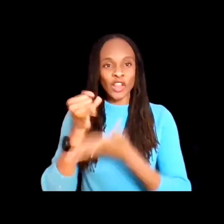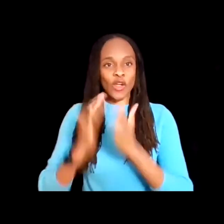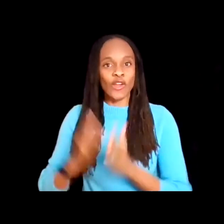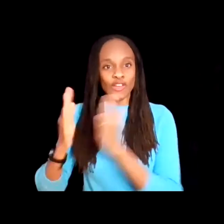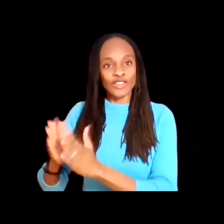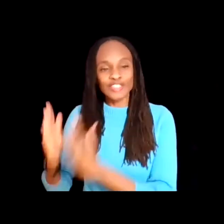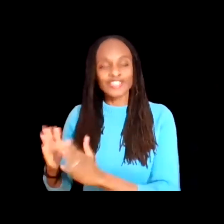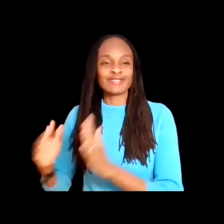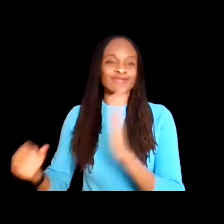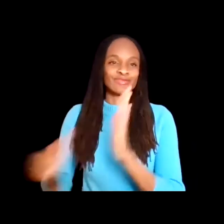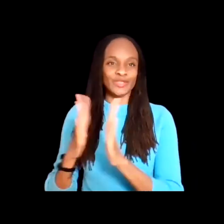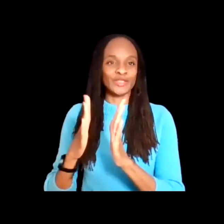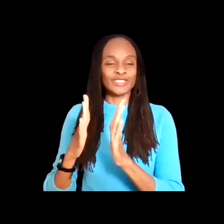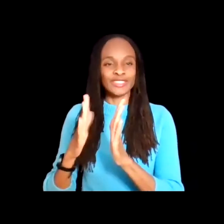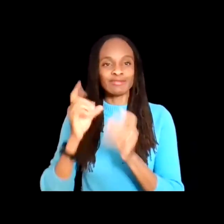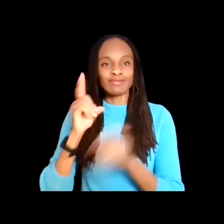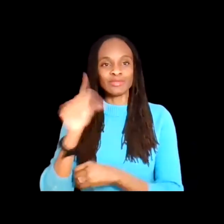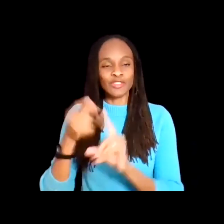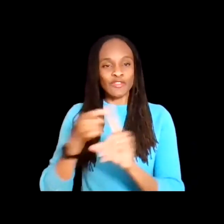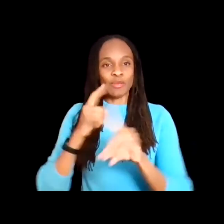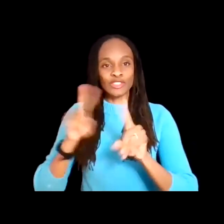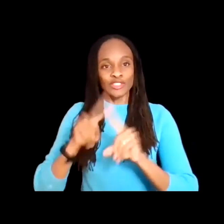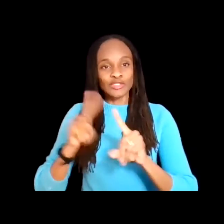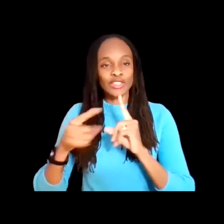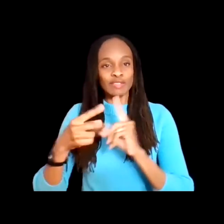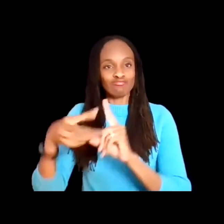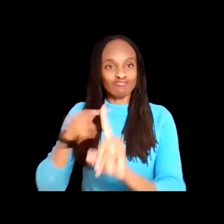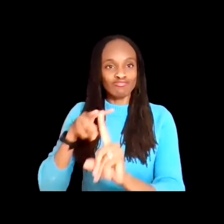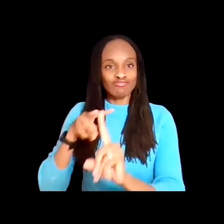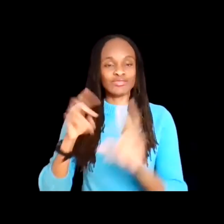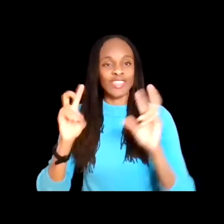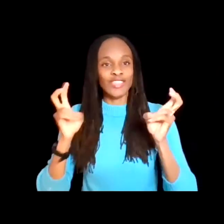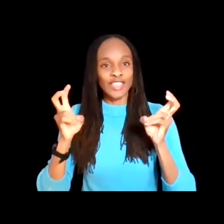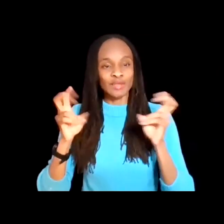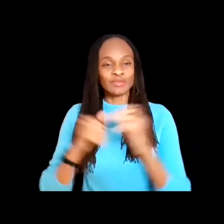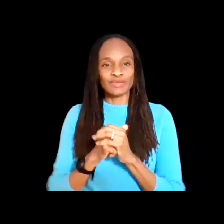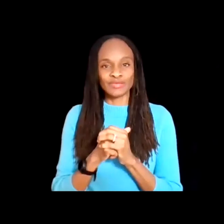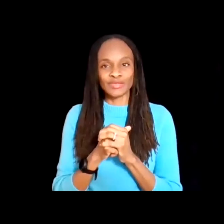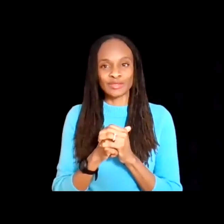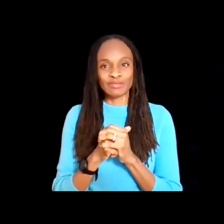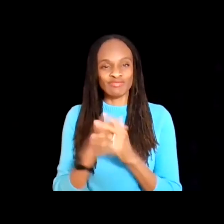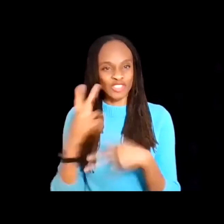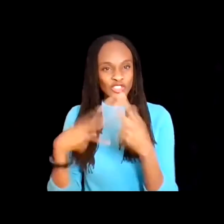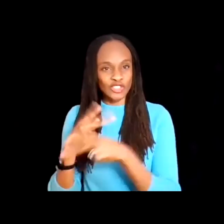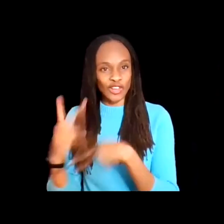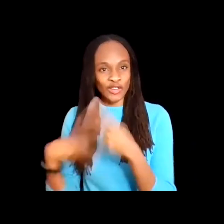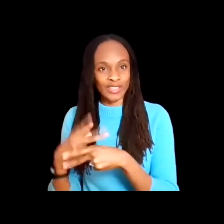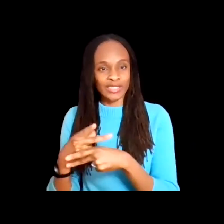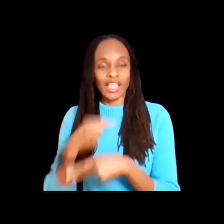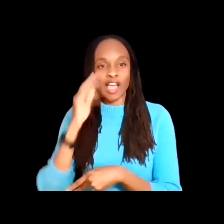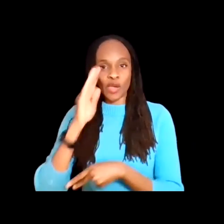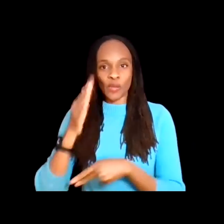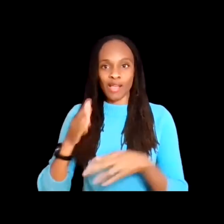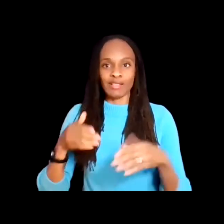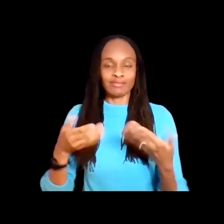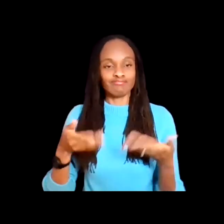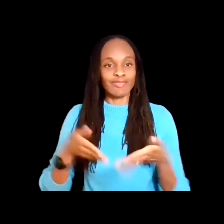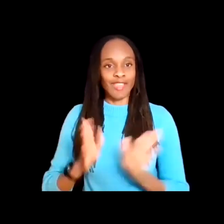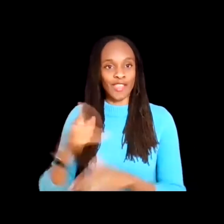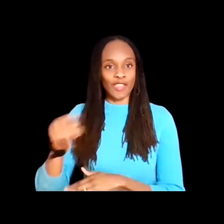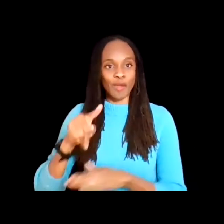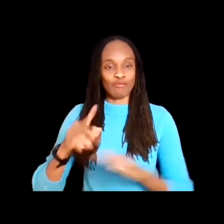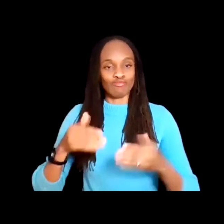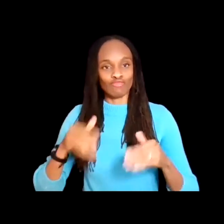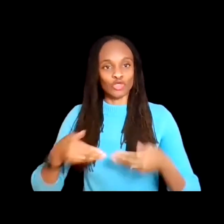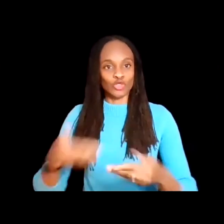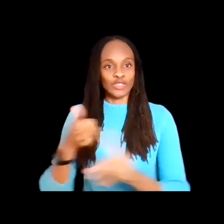all different kinds of perspectives and themes and genres. So I'm gonna let them introduce themselves to you